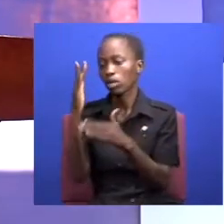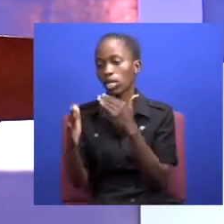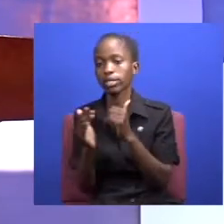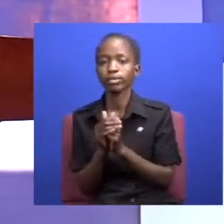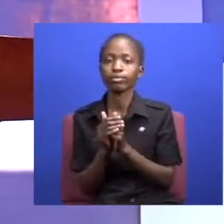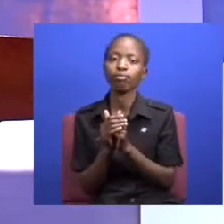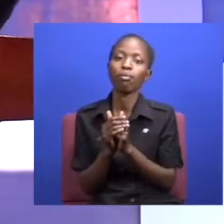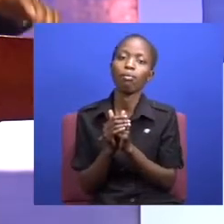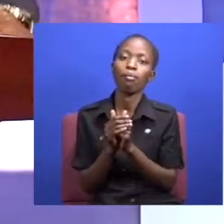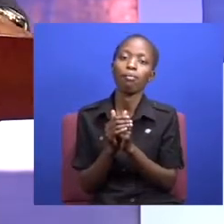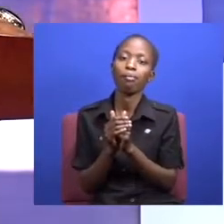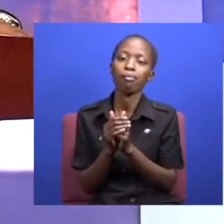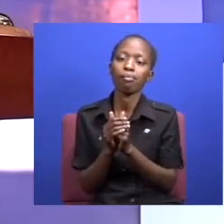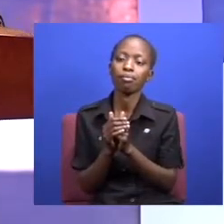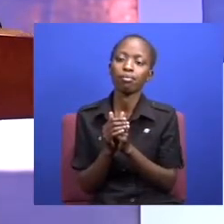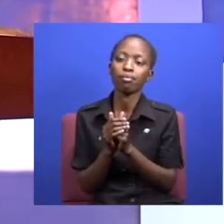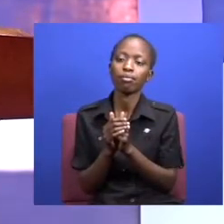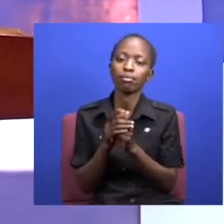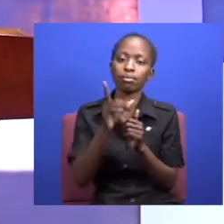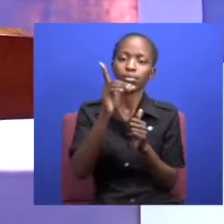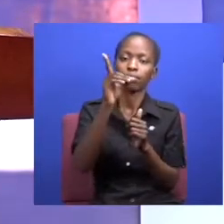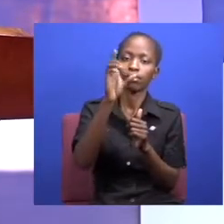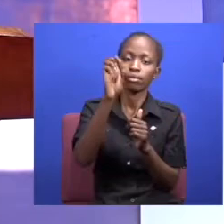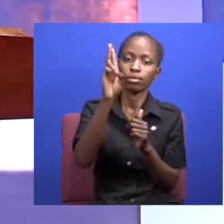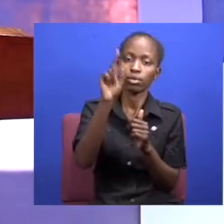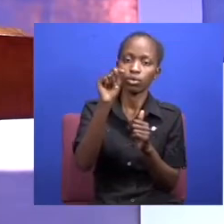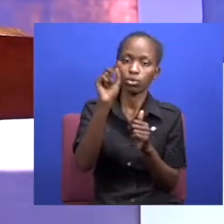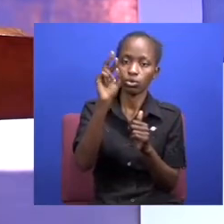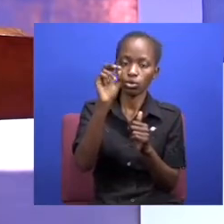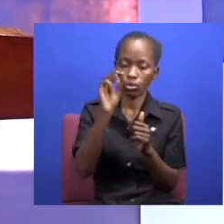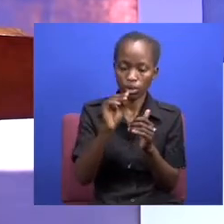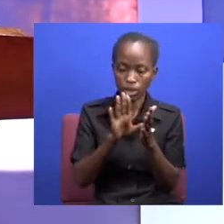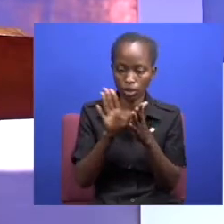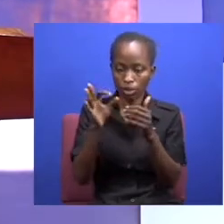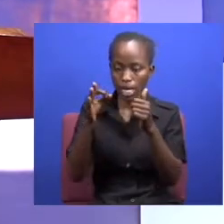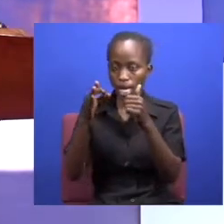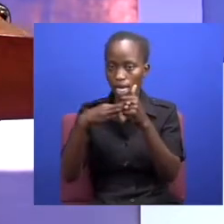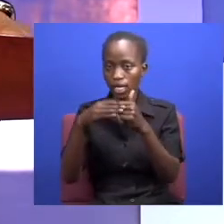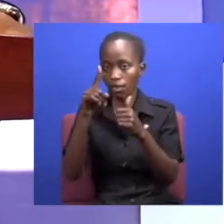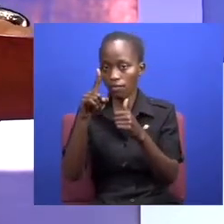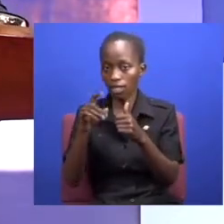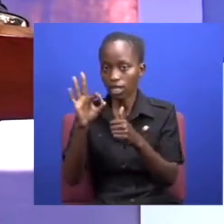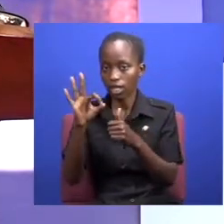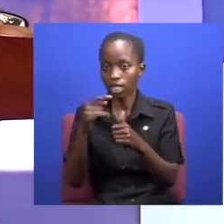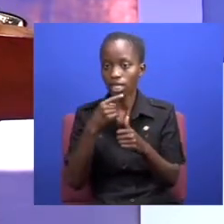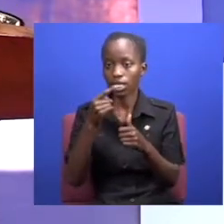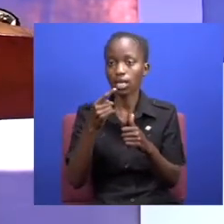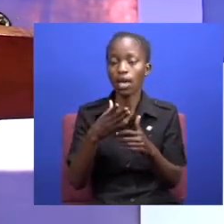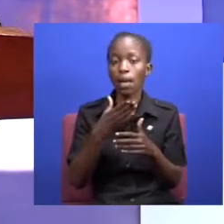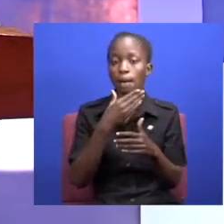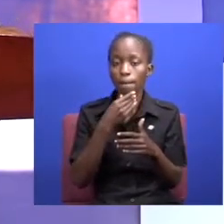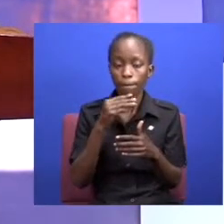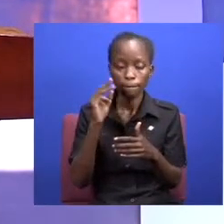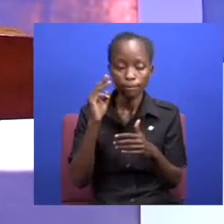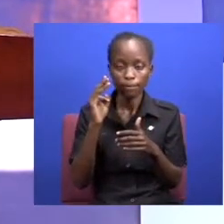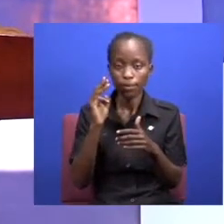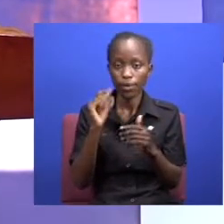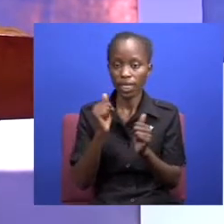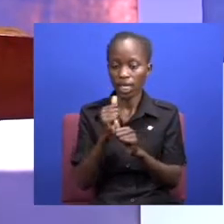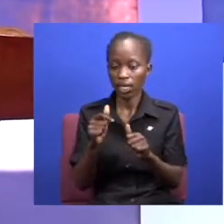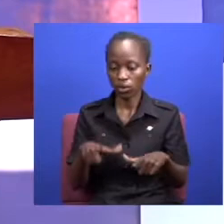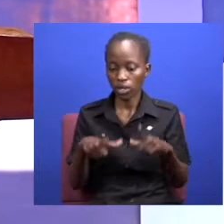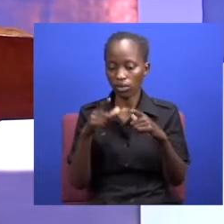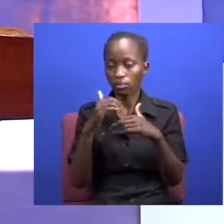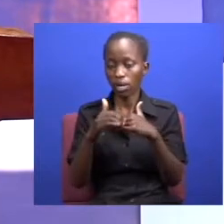cover. Deuteronomy chapters 8 verse 3 says this: "Man shall not live by bread